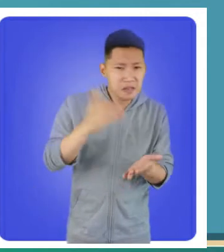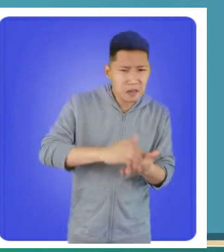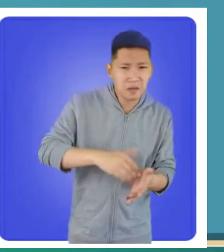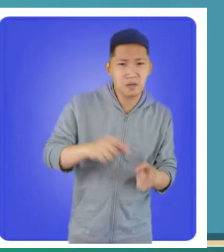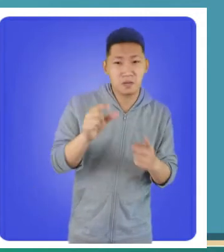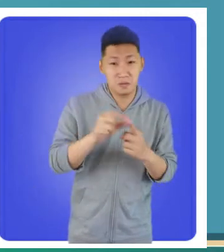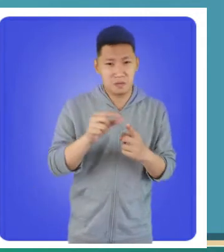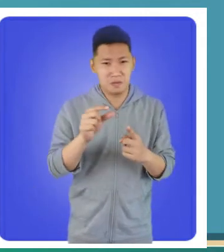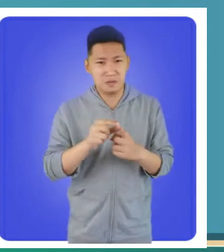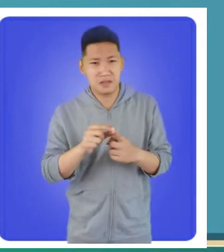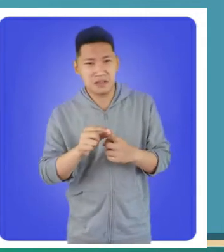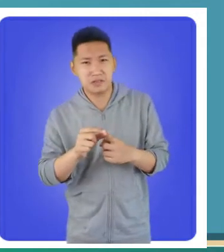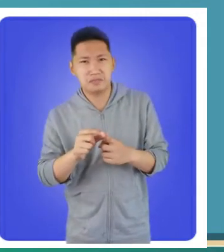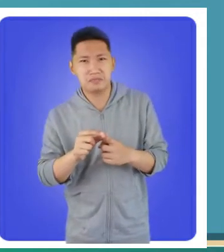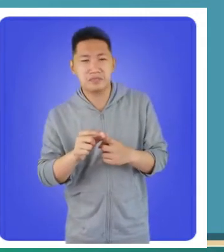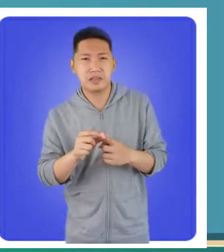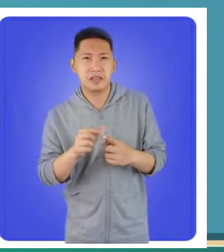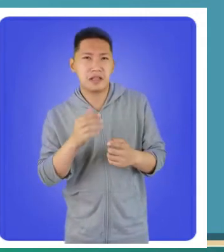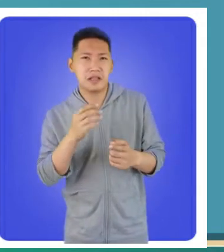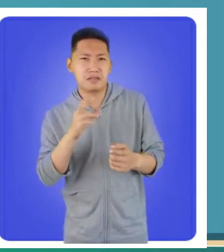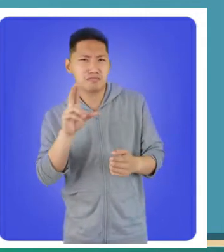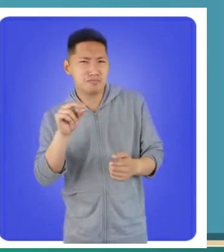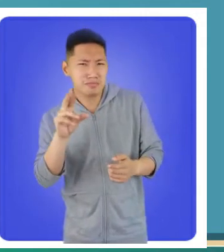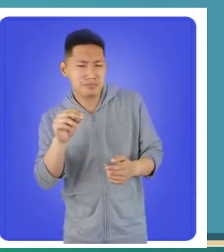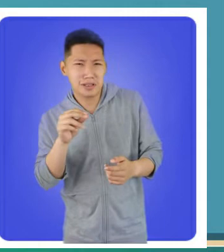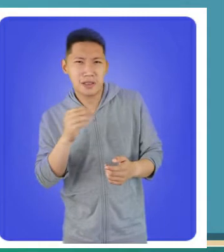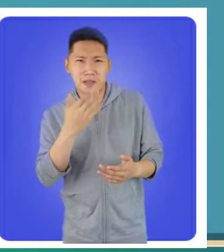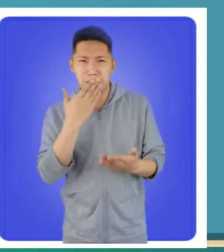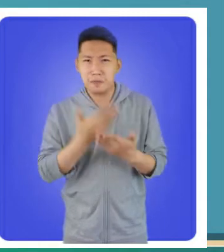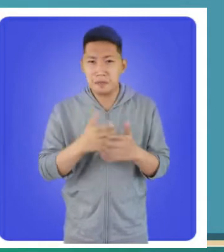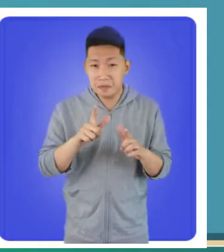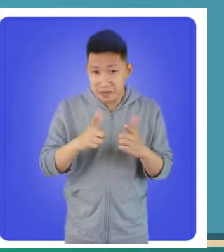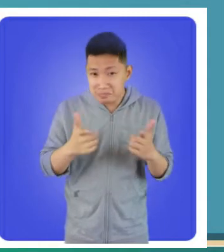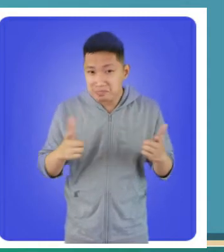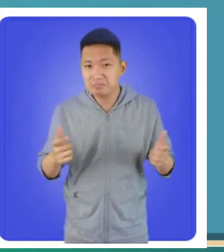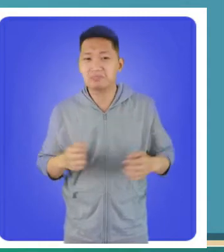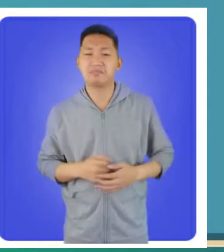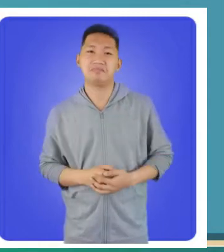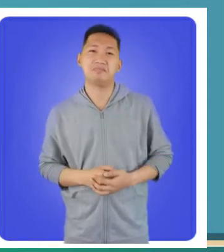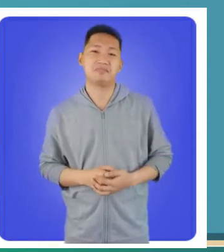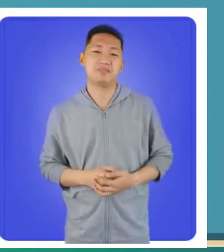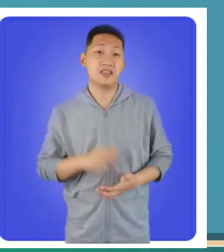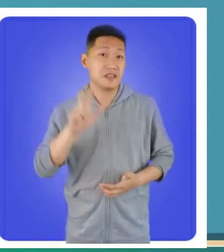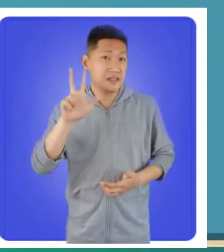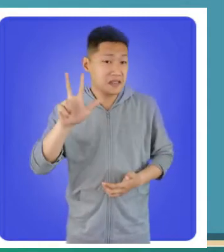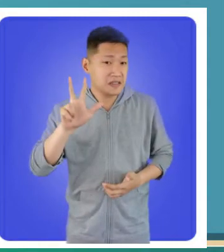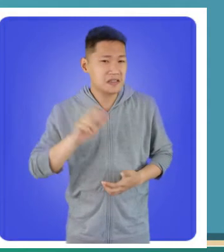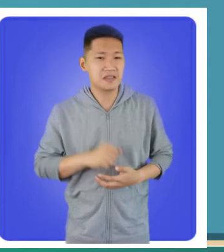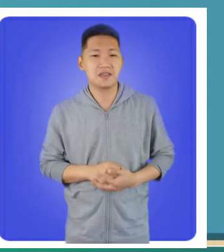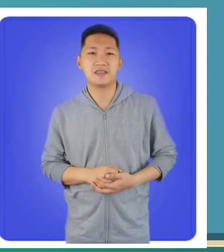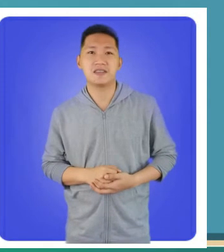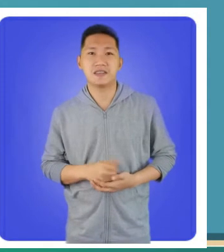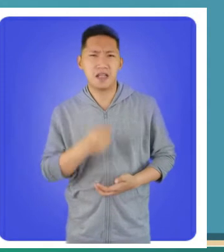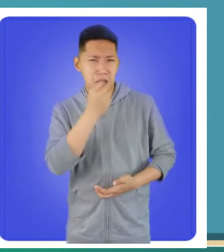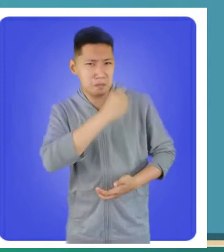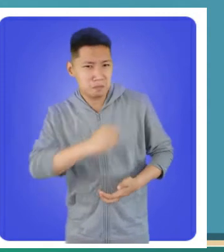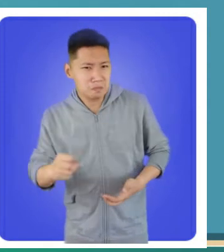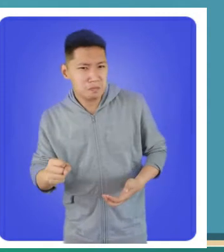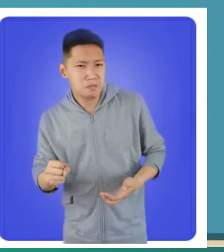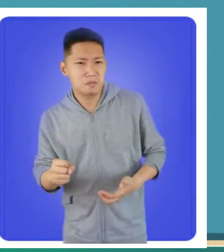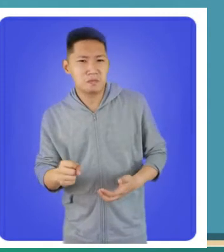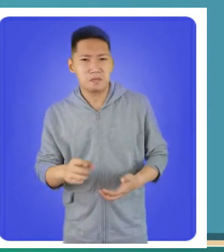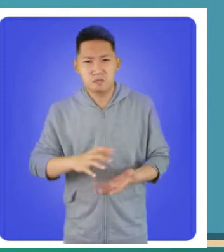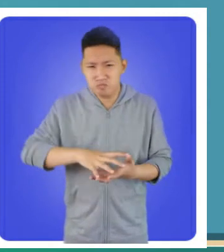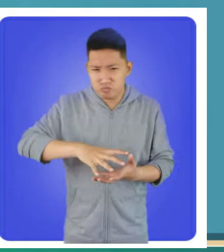redundancies, wordiness, cliches, and highfalutin language. 3. Avoid